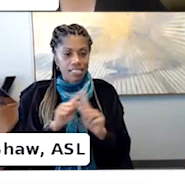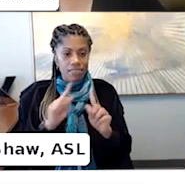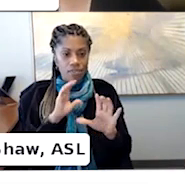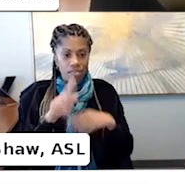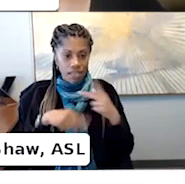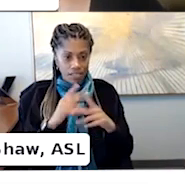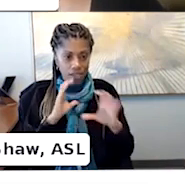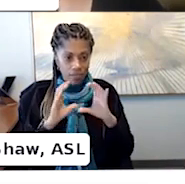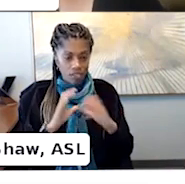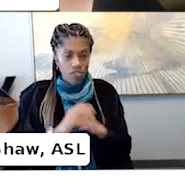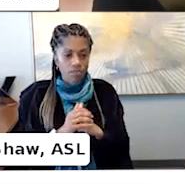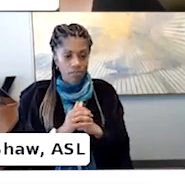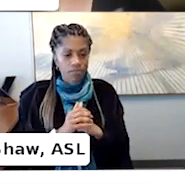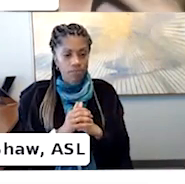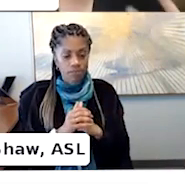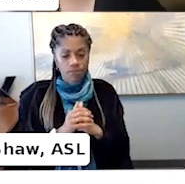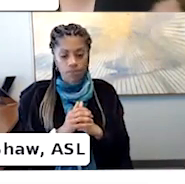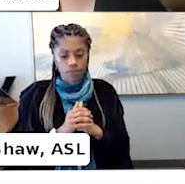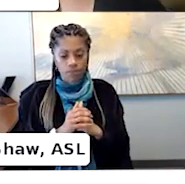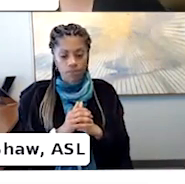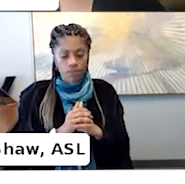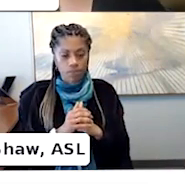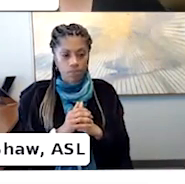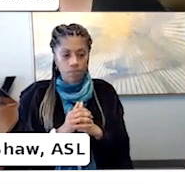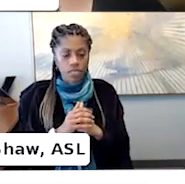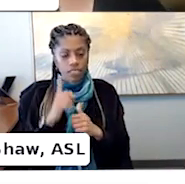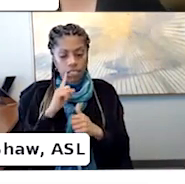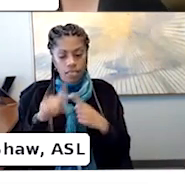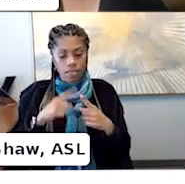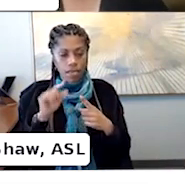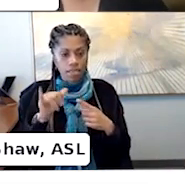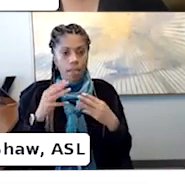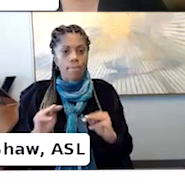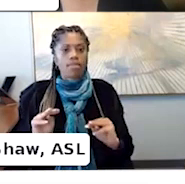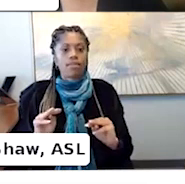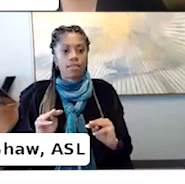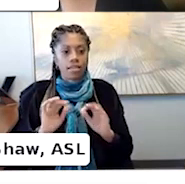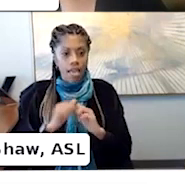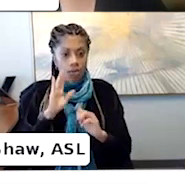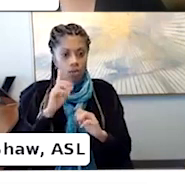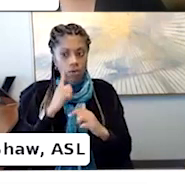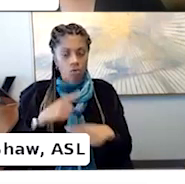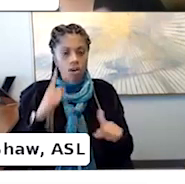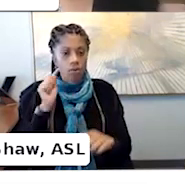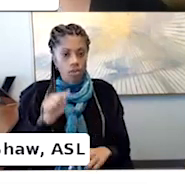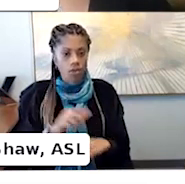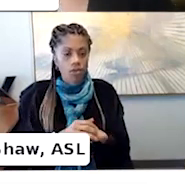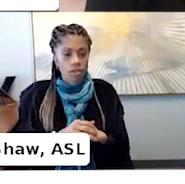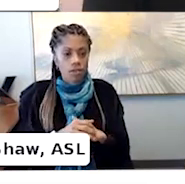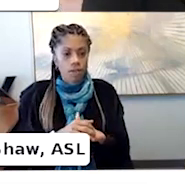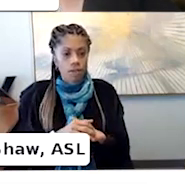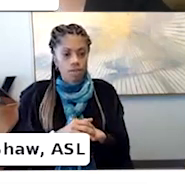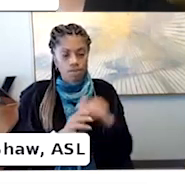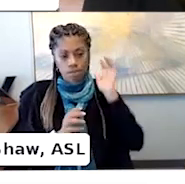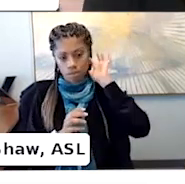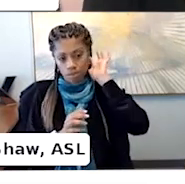like this, to really, really think about that method and how that could work for you. And so,